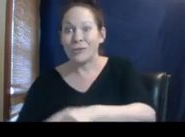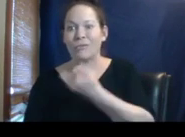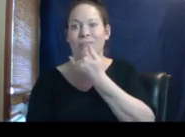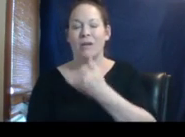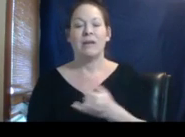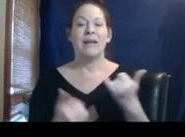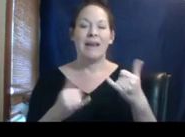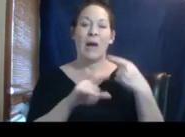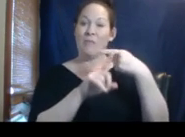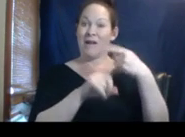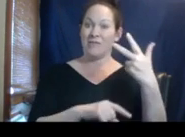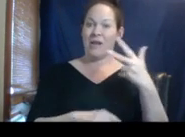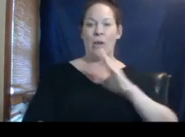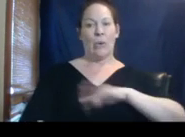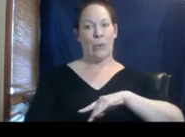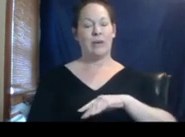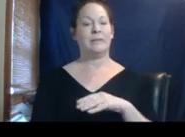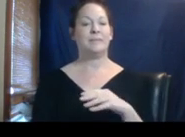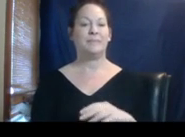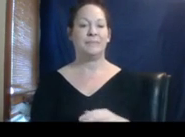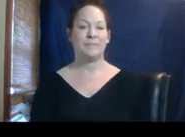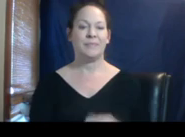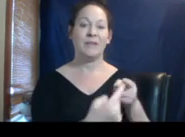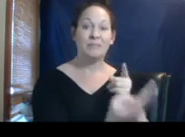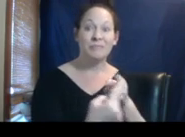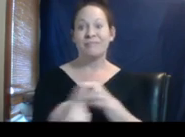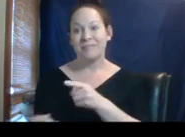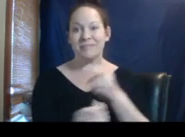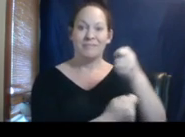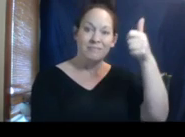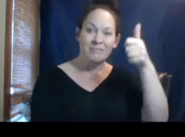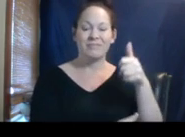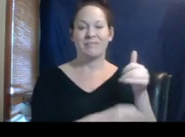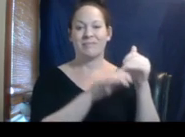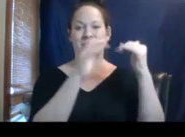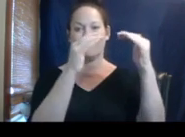So when I change my signs, this becomes positive, and this becomes negative.